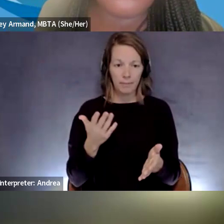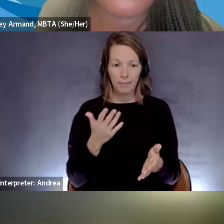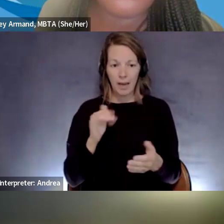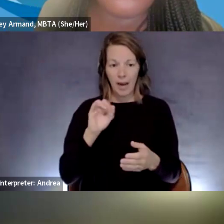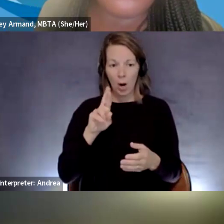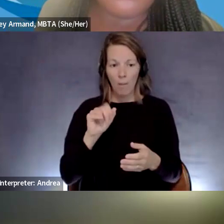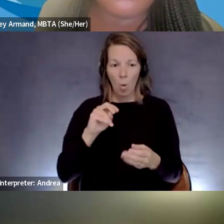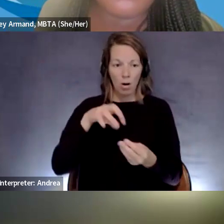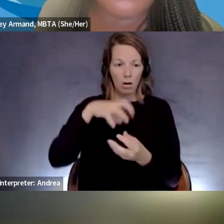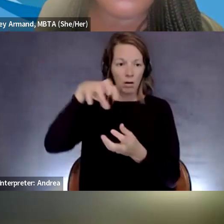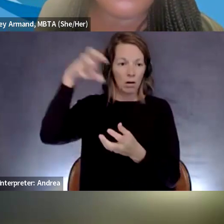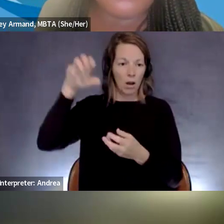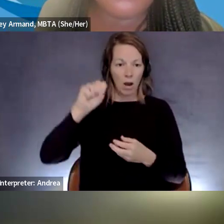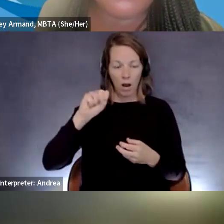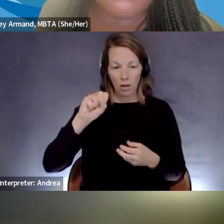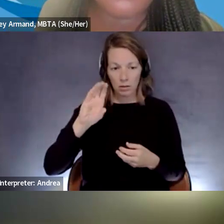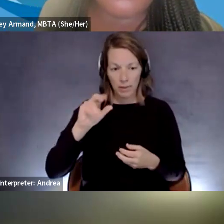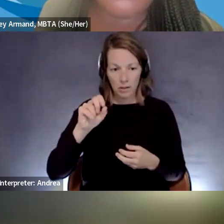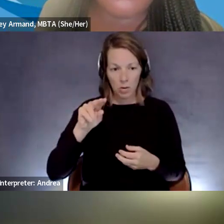airborne asbestos. So